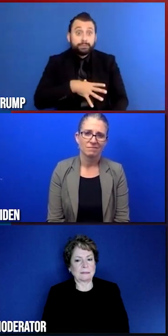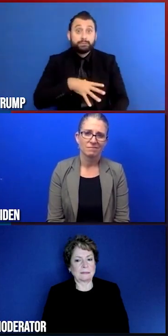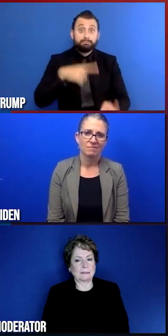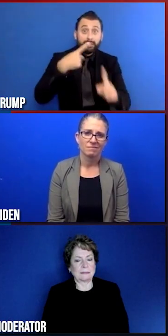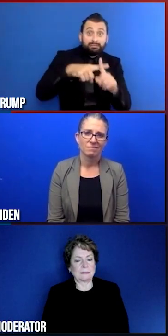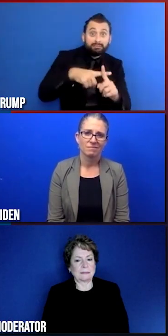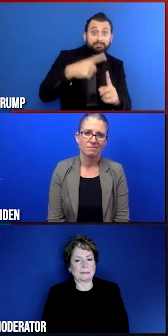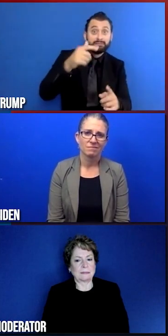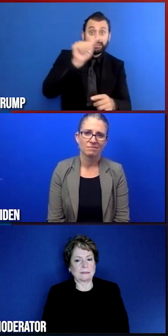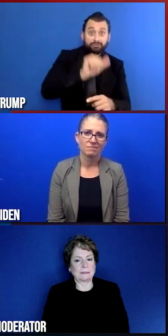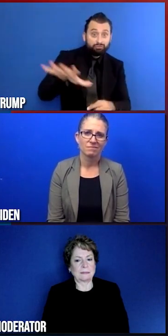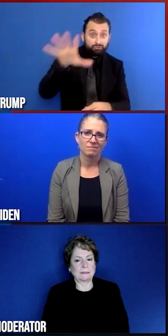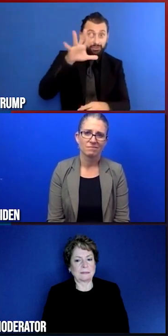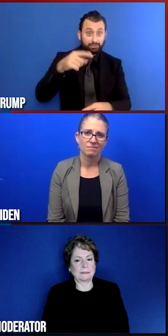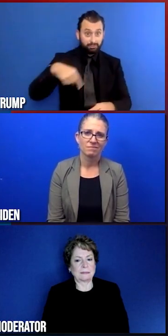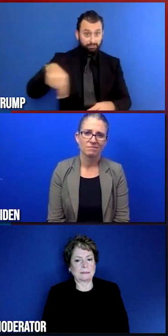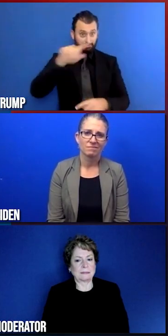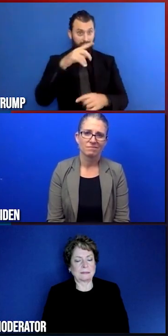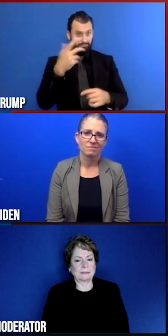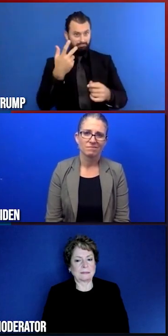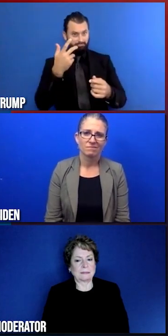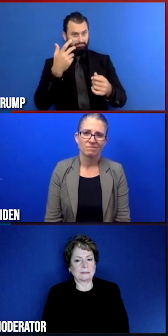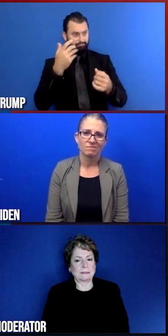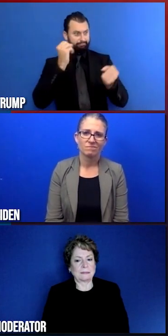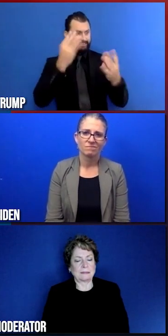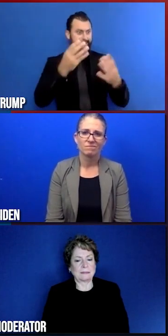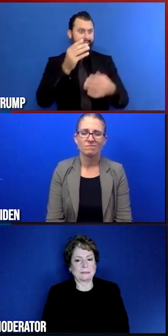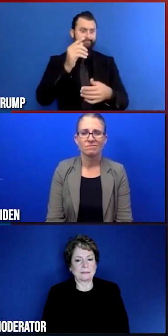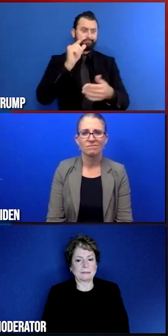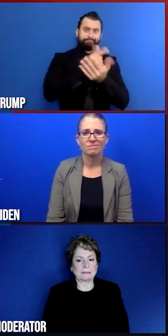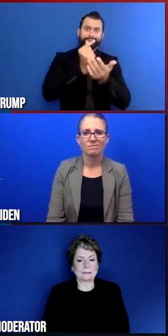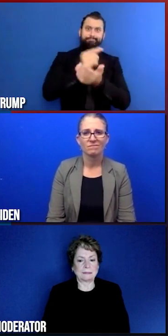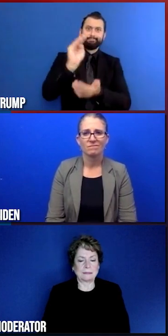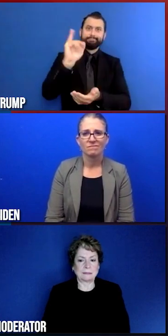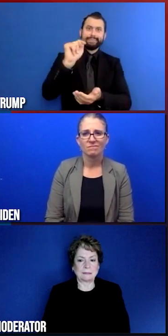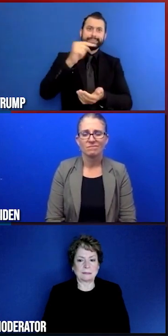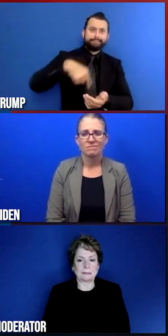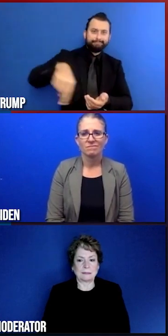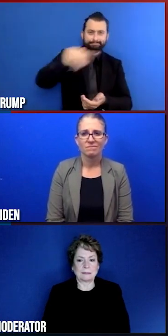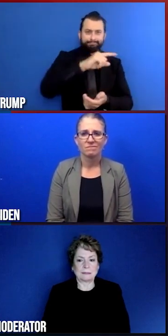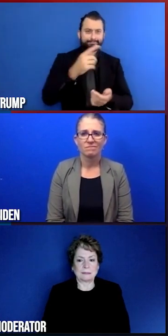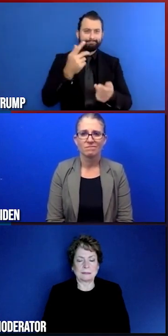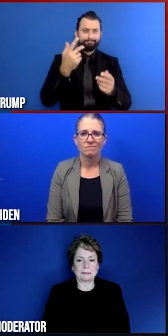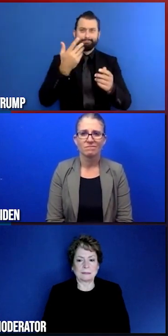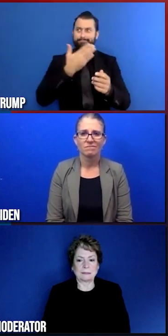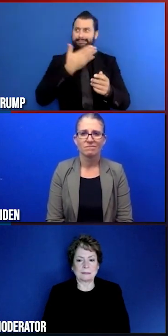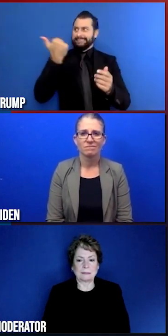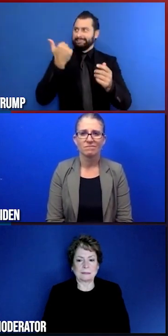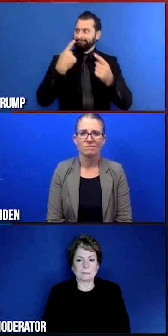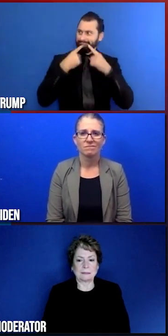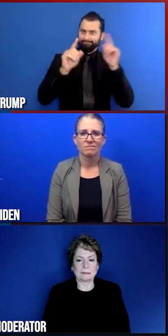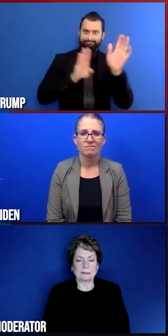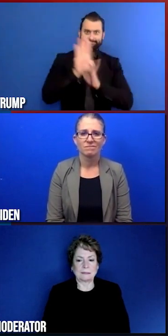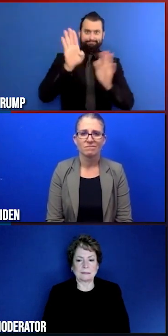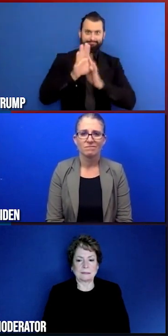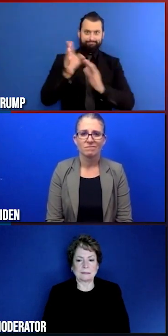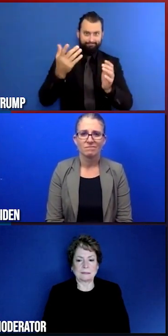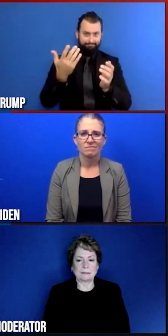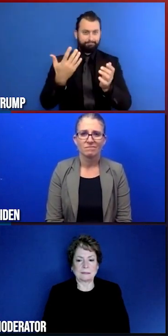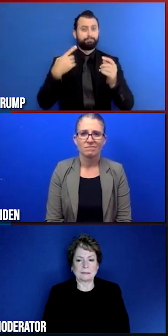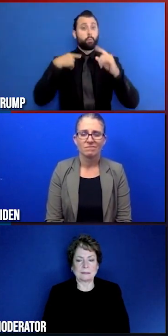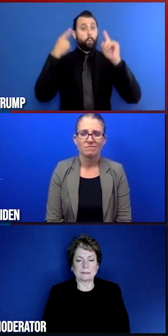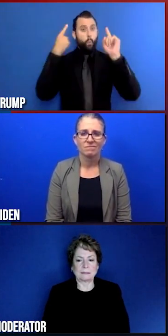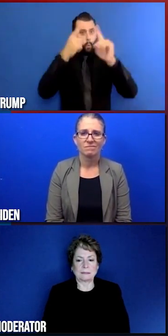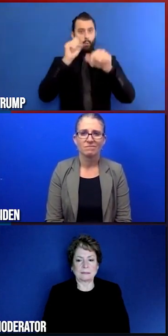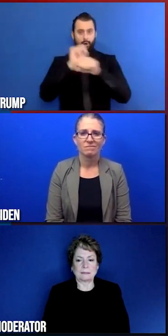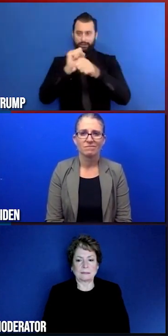get together. They wanted to unify. Success is going to bring us together. We are on the road to success. But I'm cutting taxes,